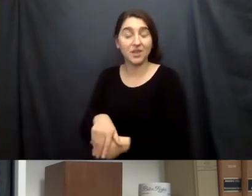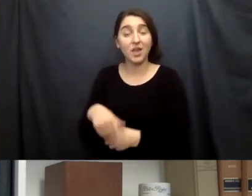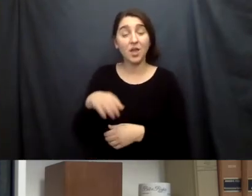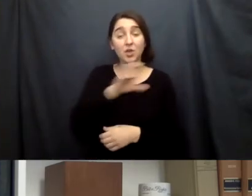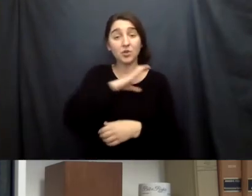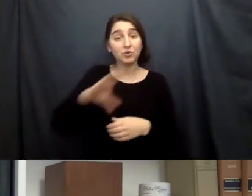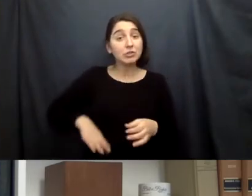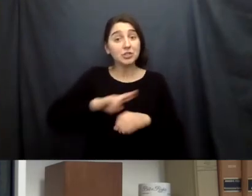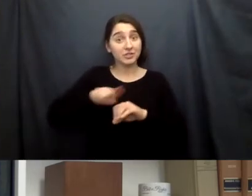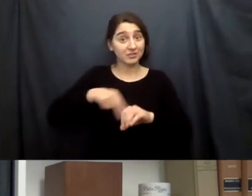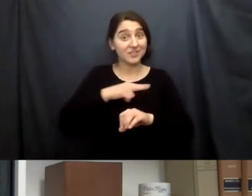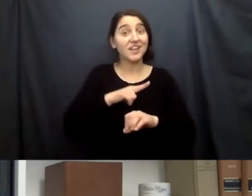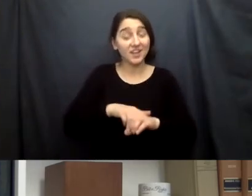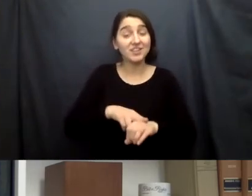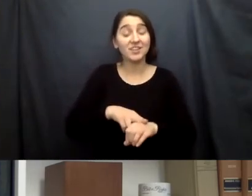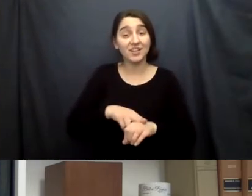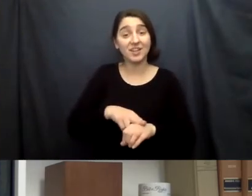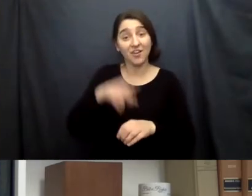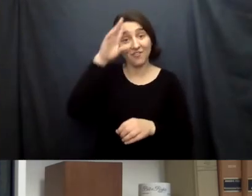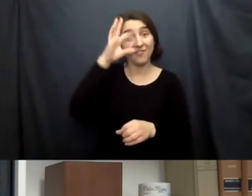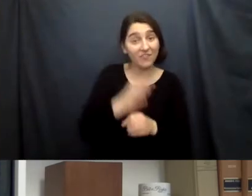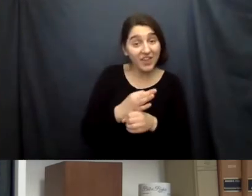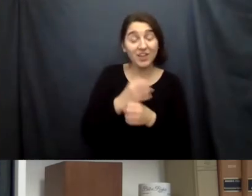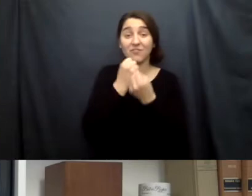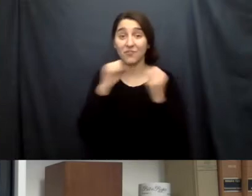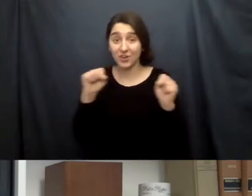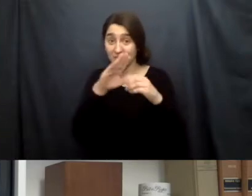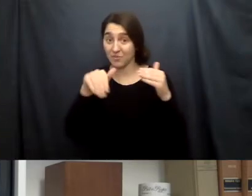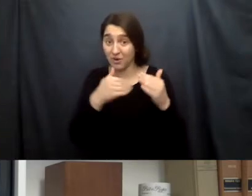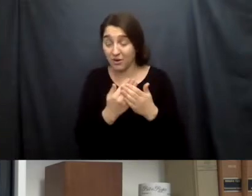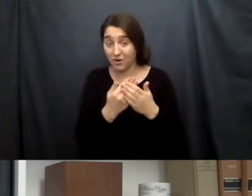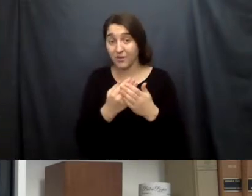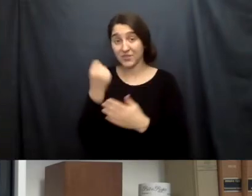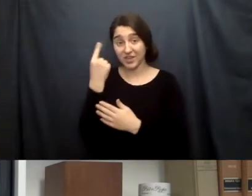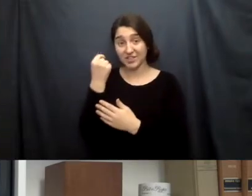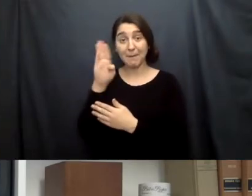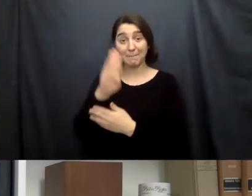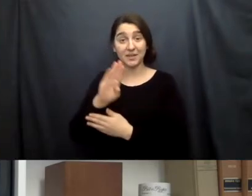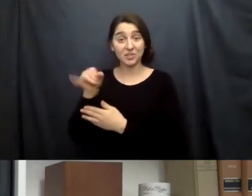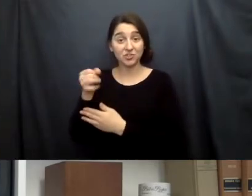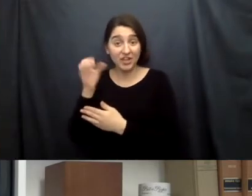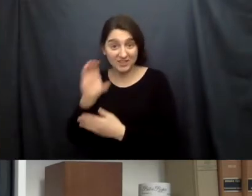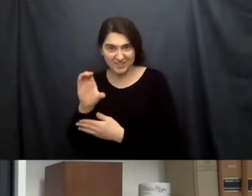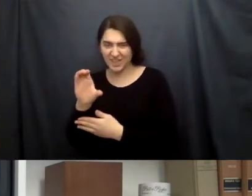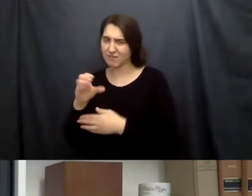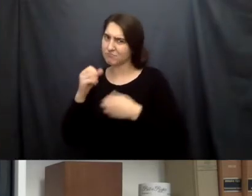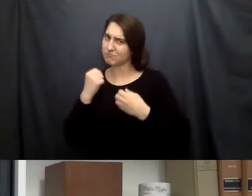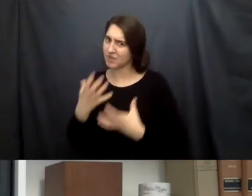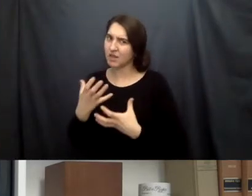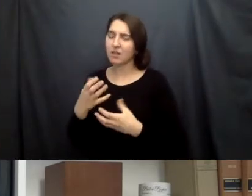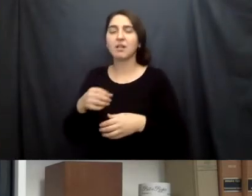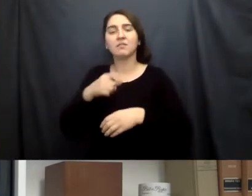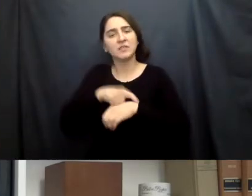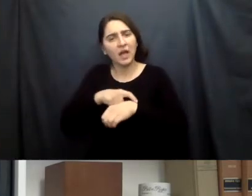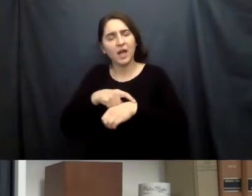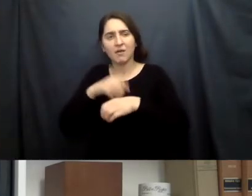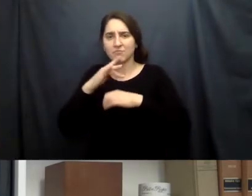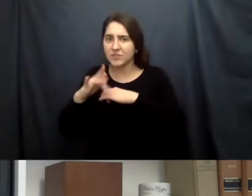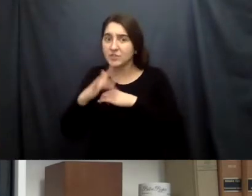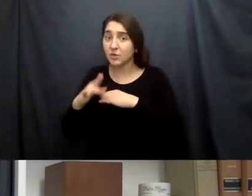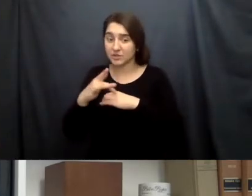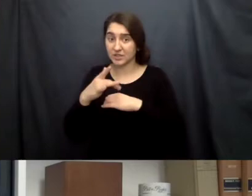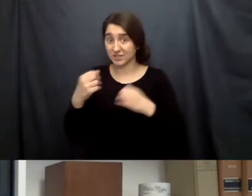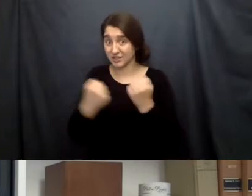minorities. Because Christian nationalism poses these threats to the faith freedom for all,